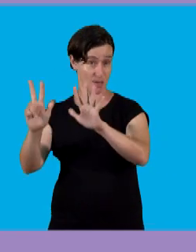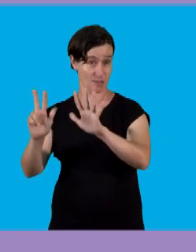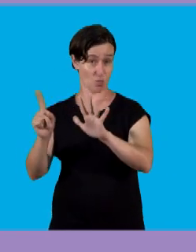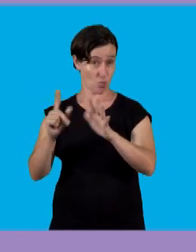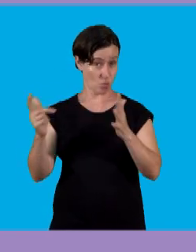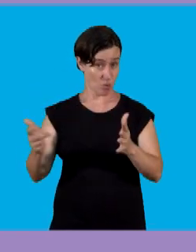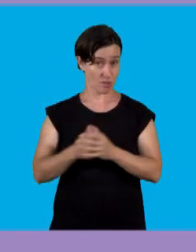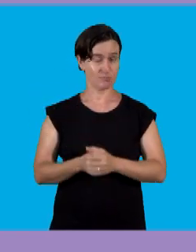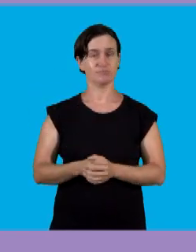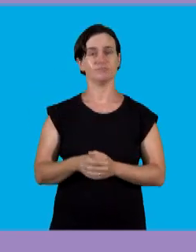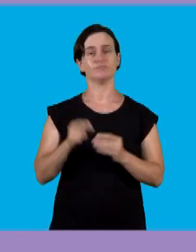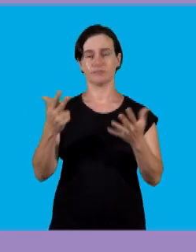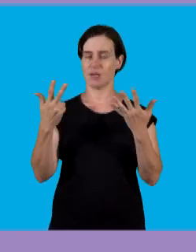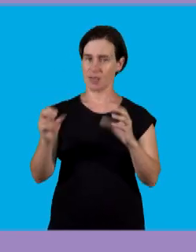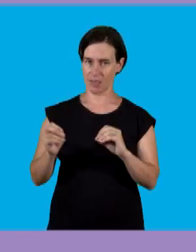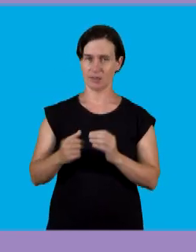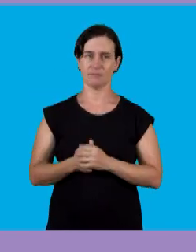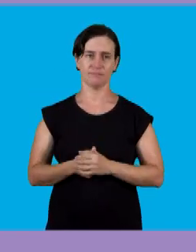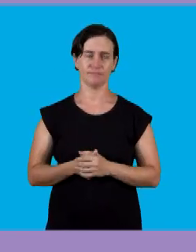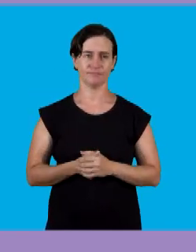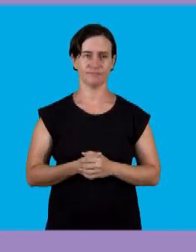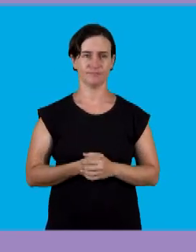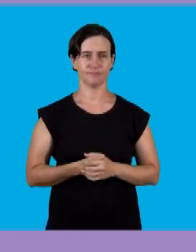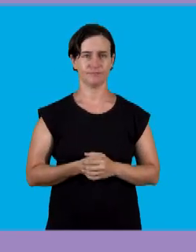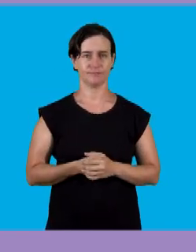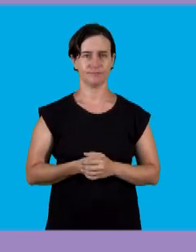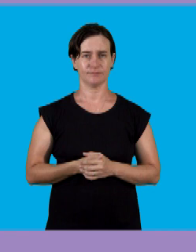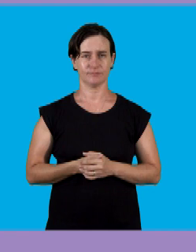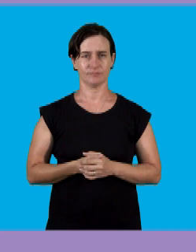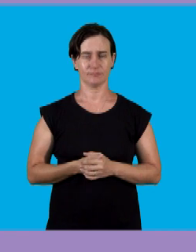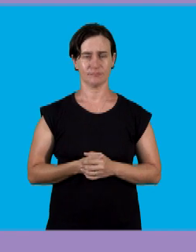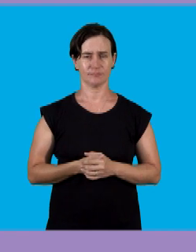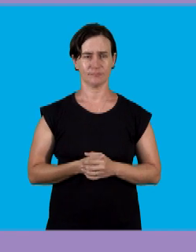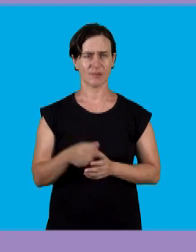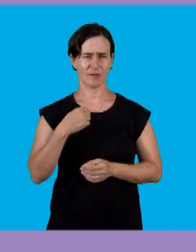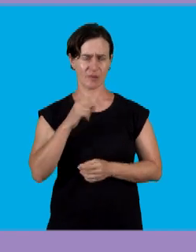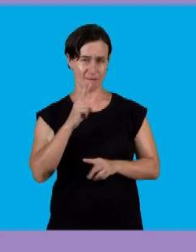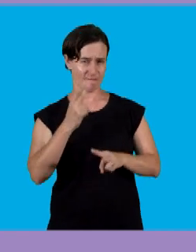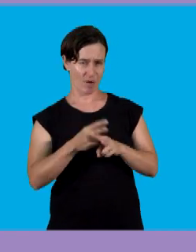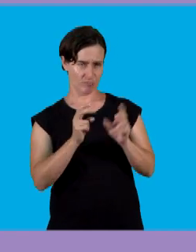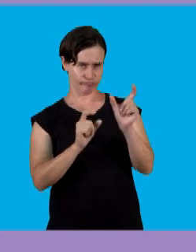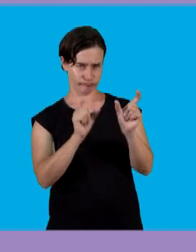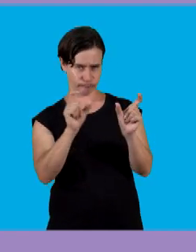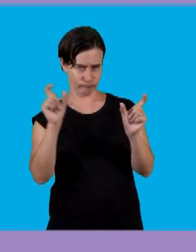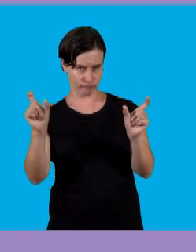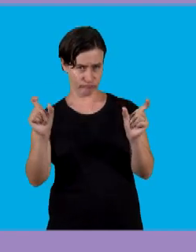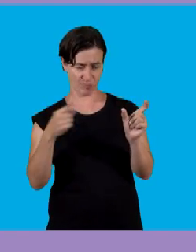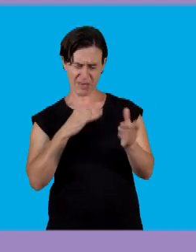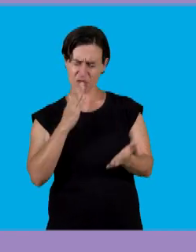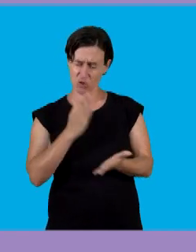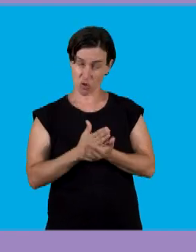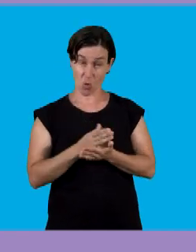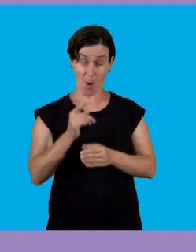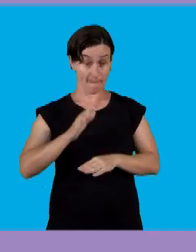8, that is going to be an 80. When we look at our final simplification, we must make sure that there